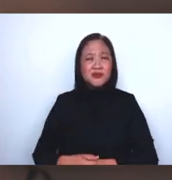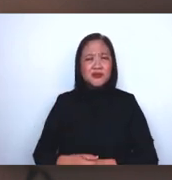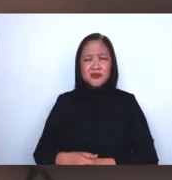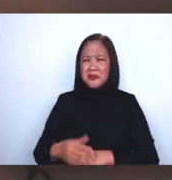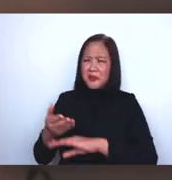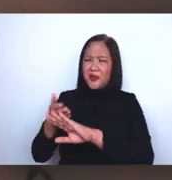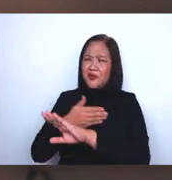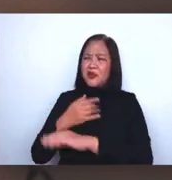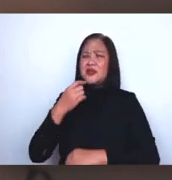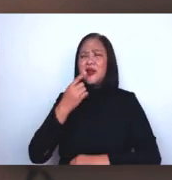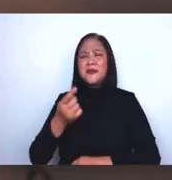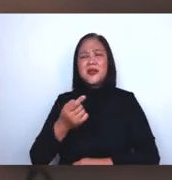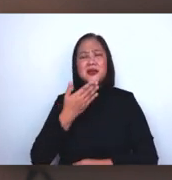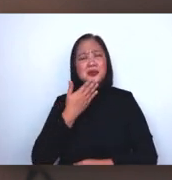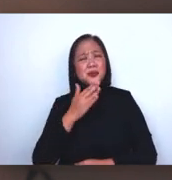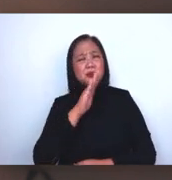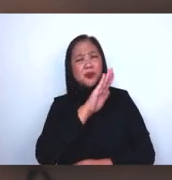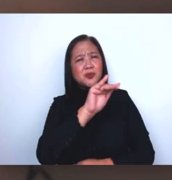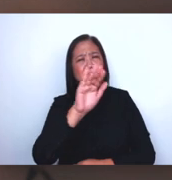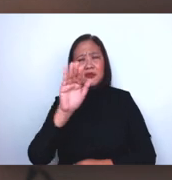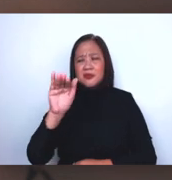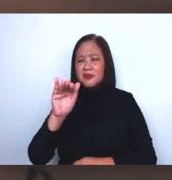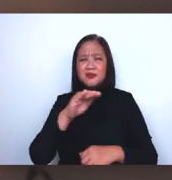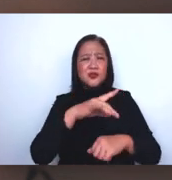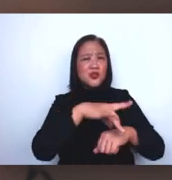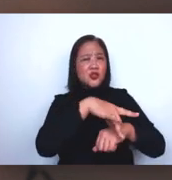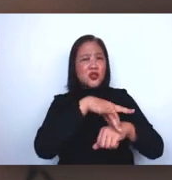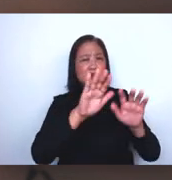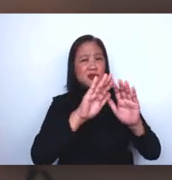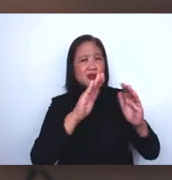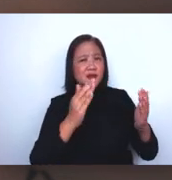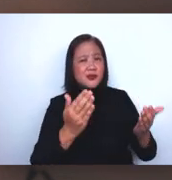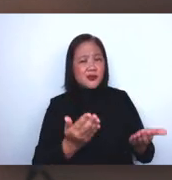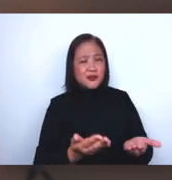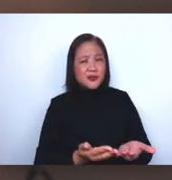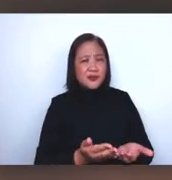before you say goodbye to Earth,